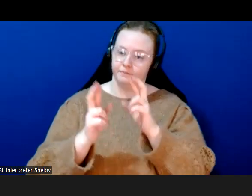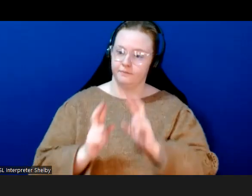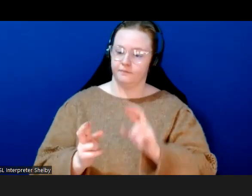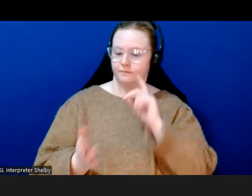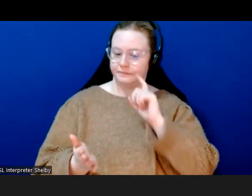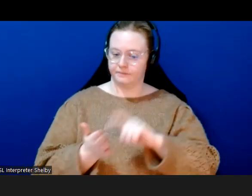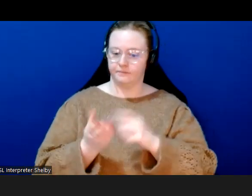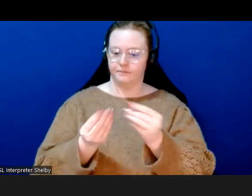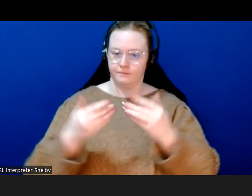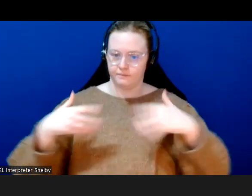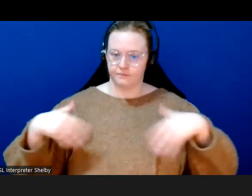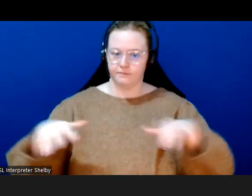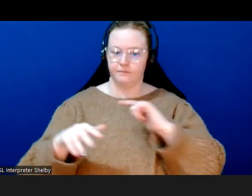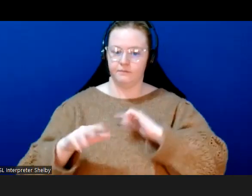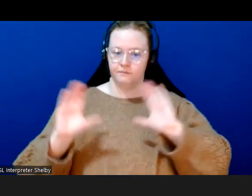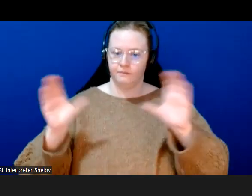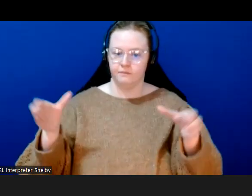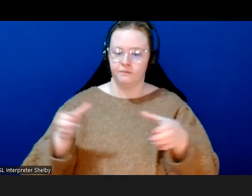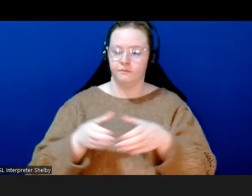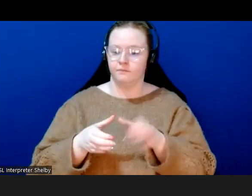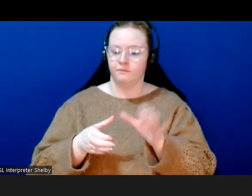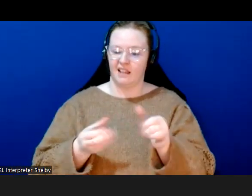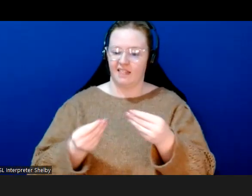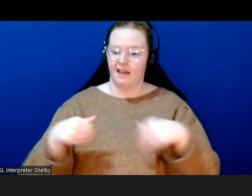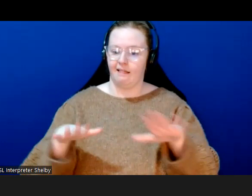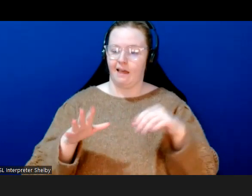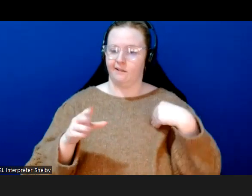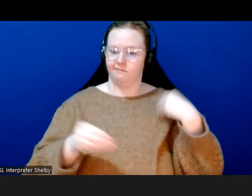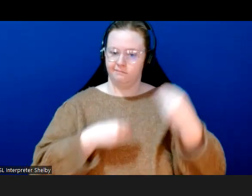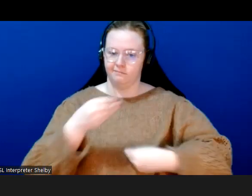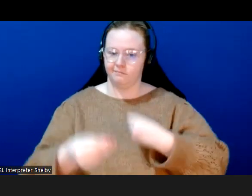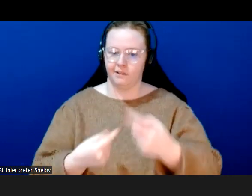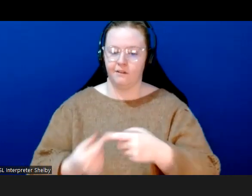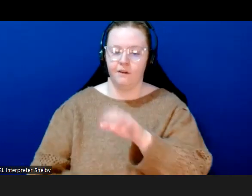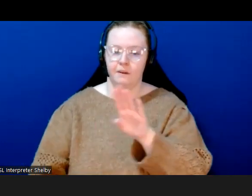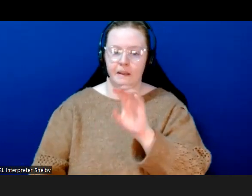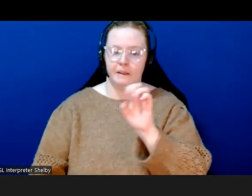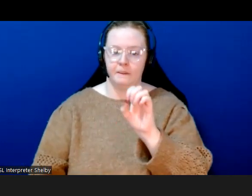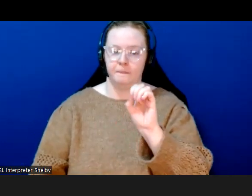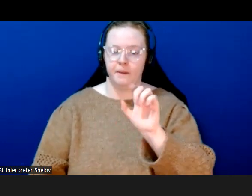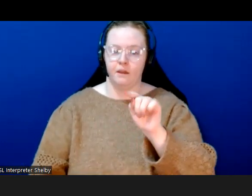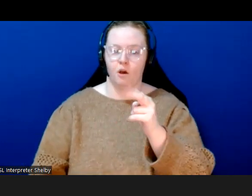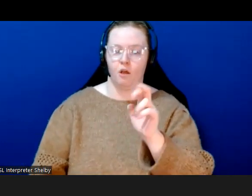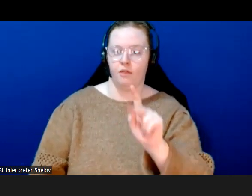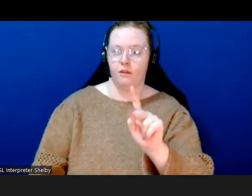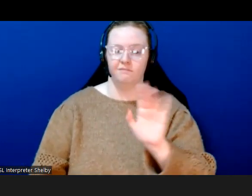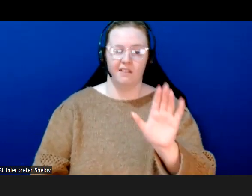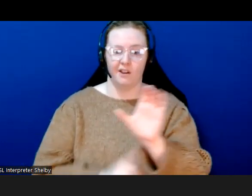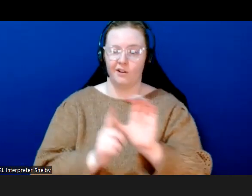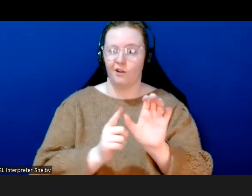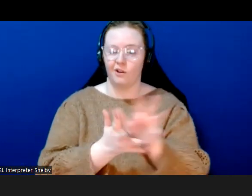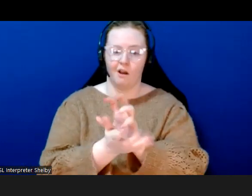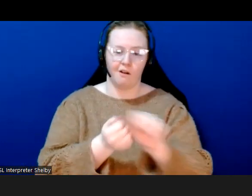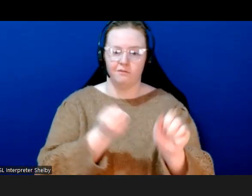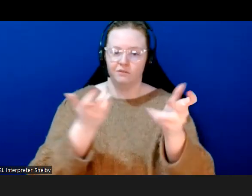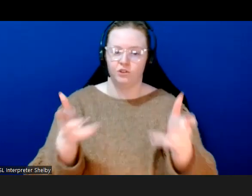we gather as the ancestral homelands of the Beothuk, whose culture has now been erased forever.